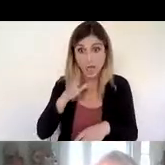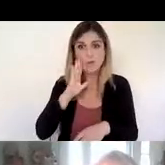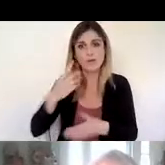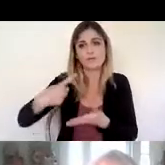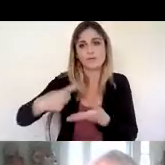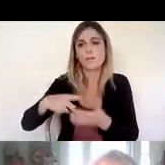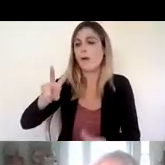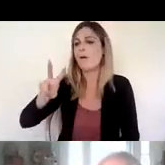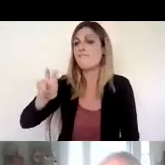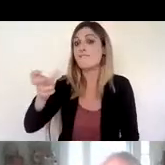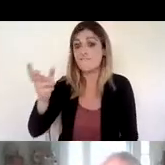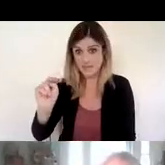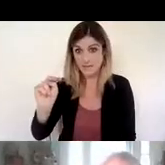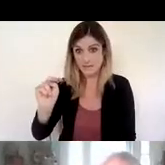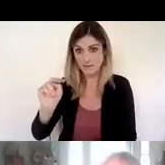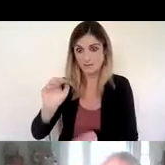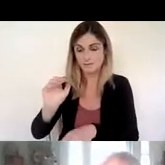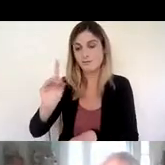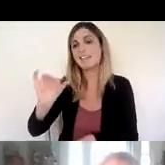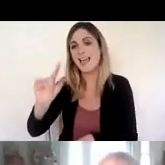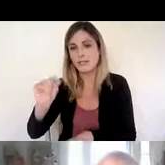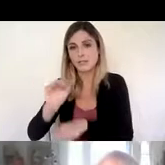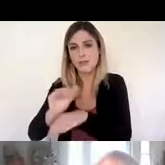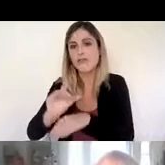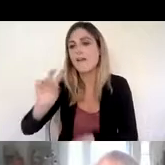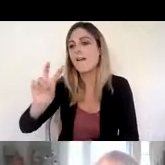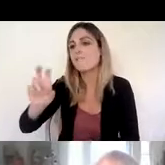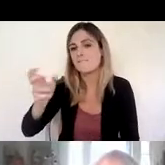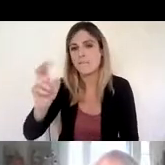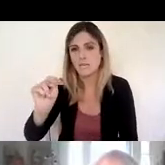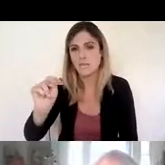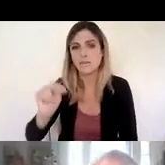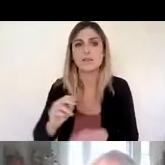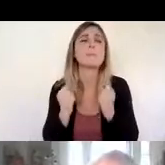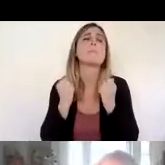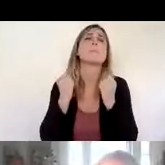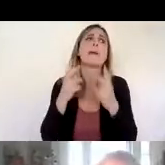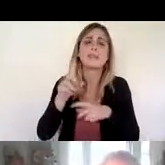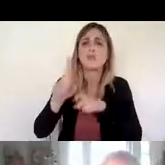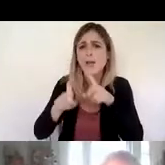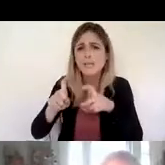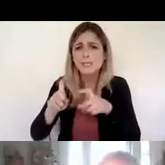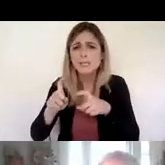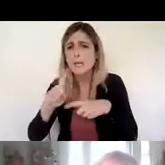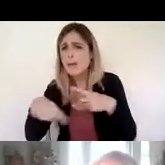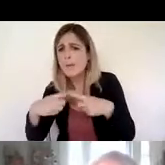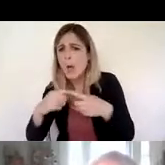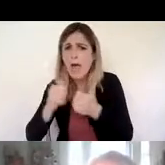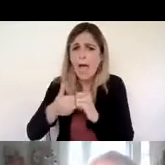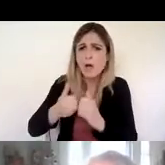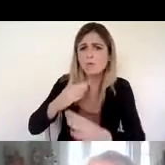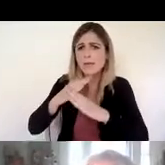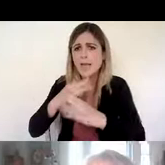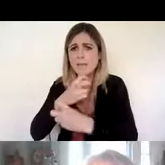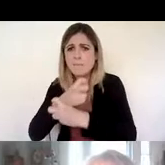vegan diets tonight because there are so many questions about how we can protect bone health on a diet that doesn't include any animal products, and